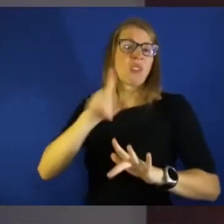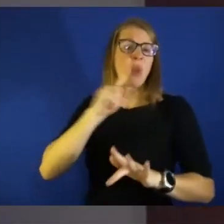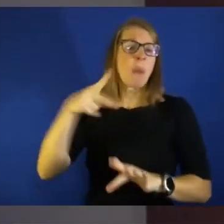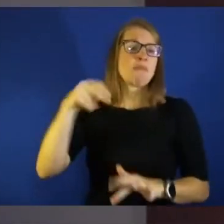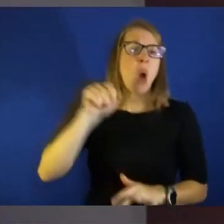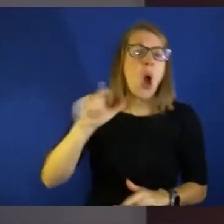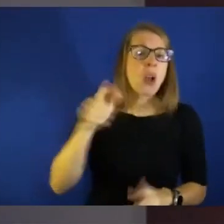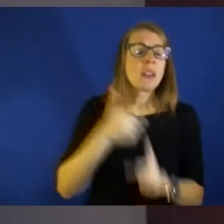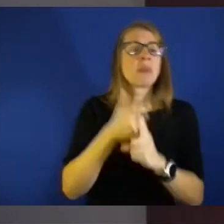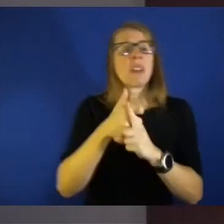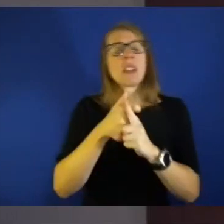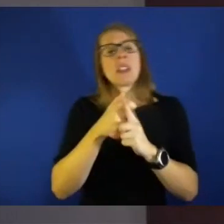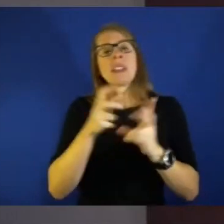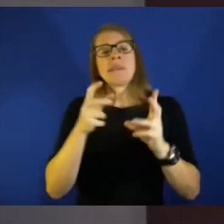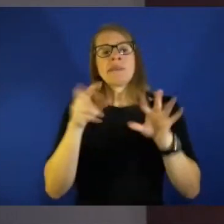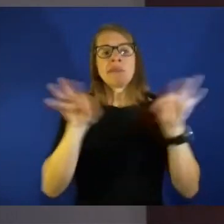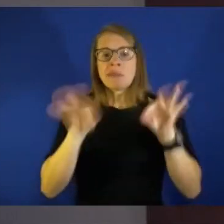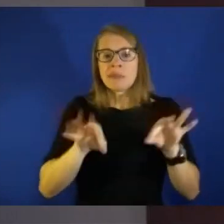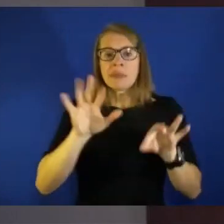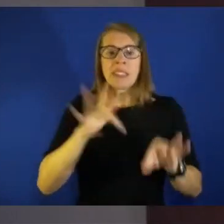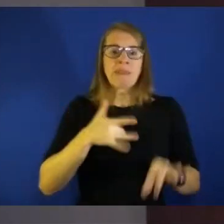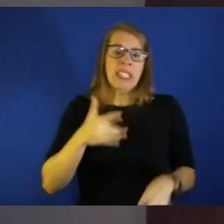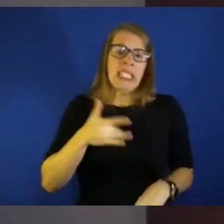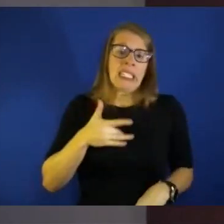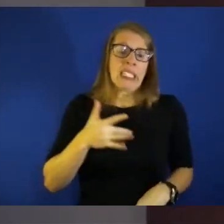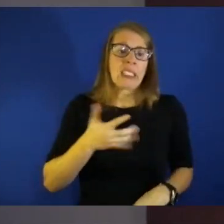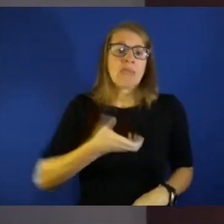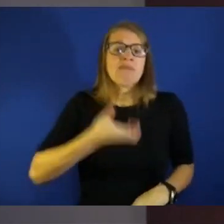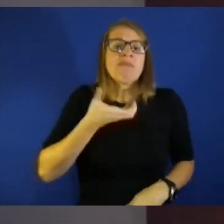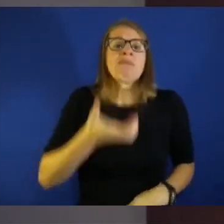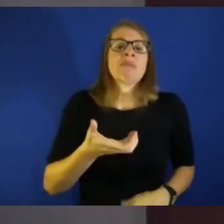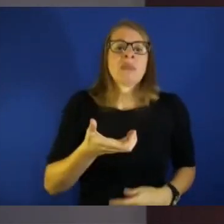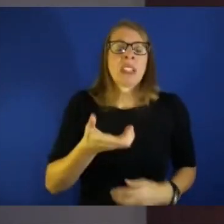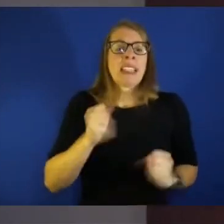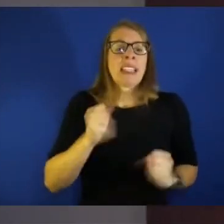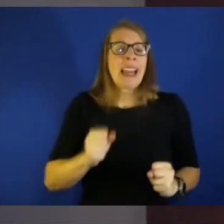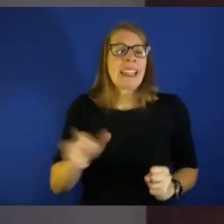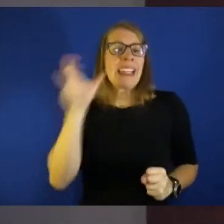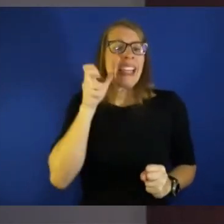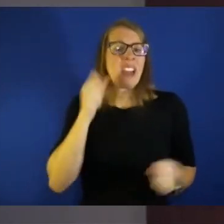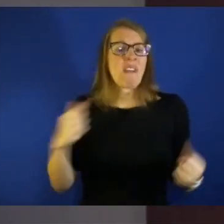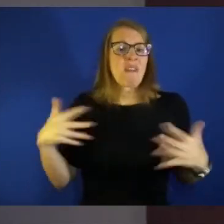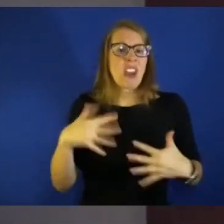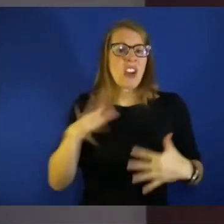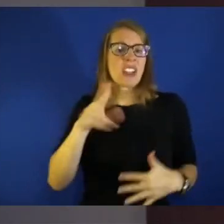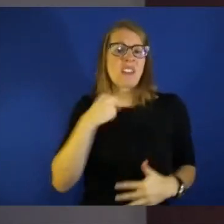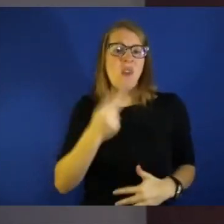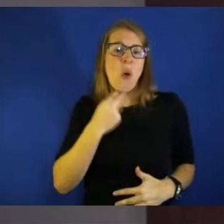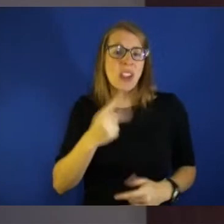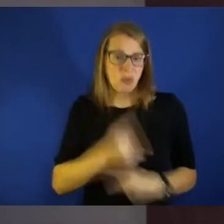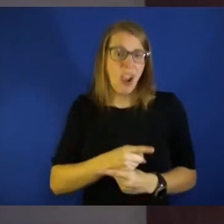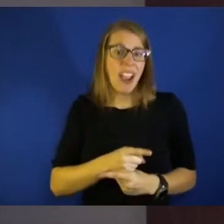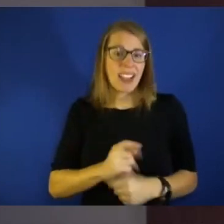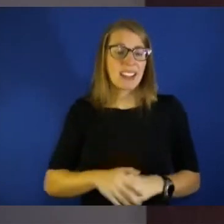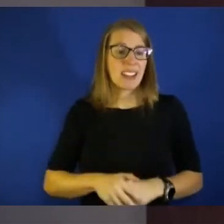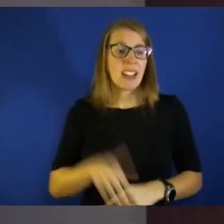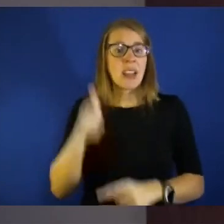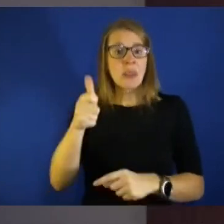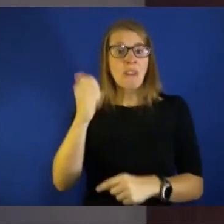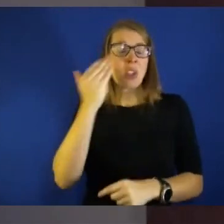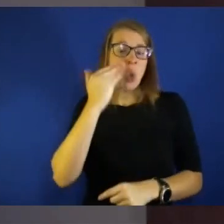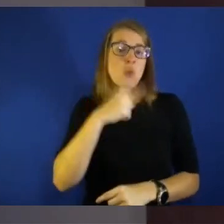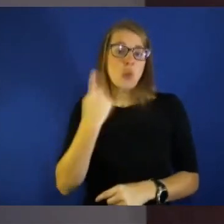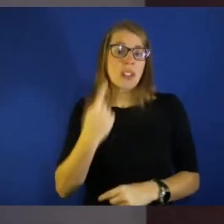how he's feeling, how he sort of, you can just hear the sort of fear in his voice, right? He knows that he's at risk,